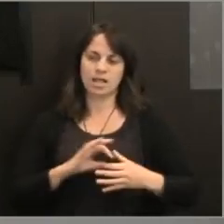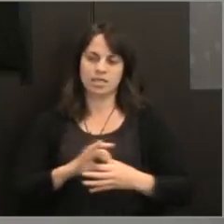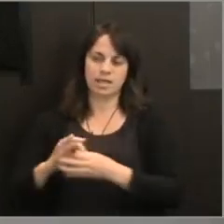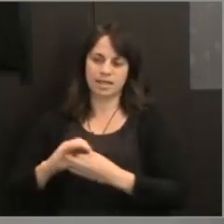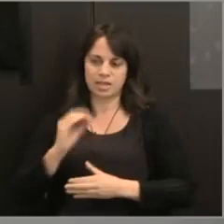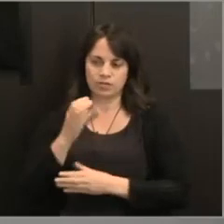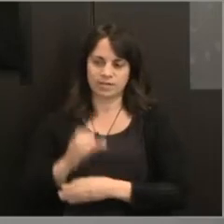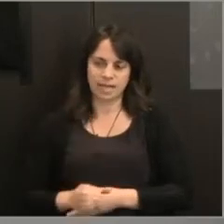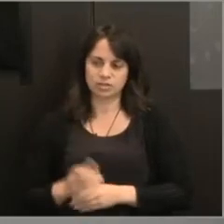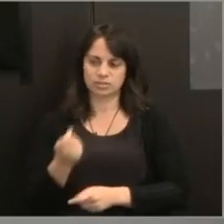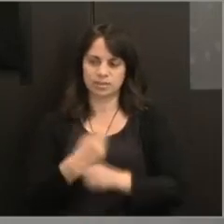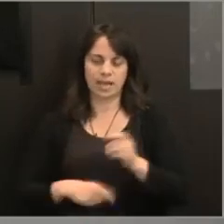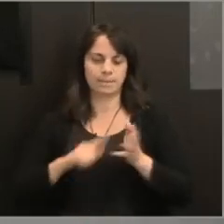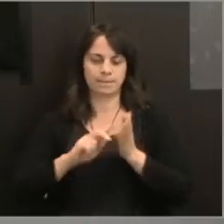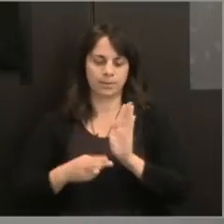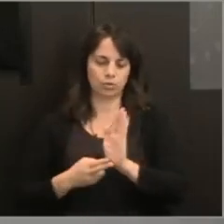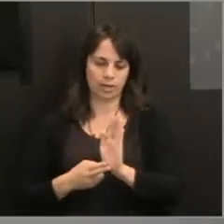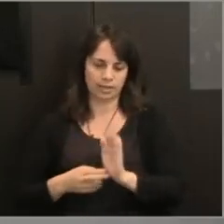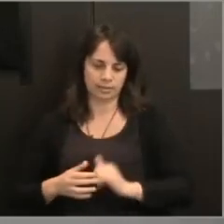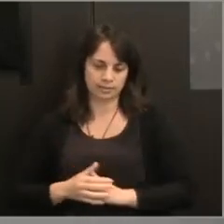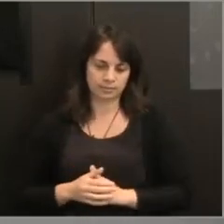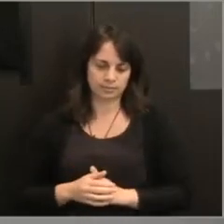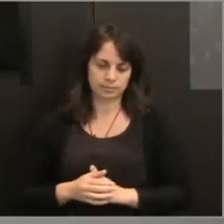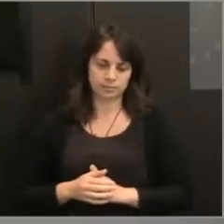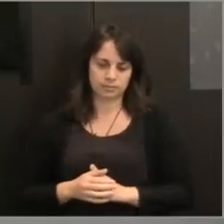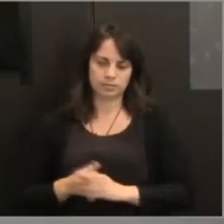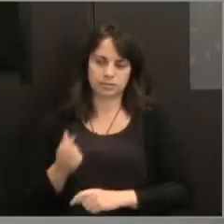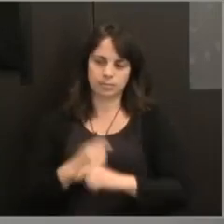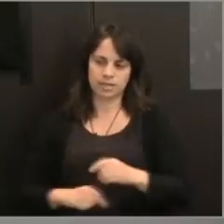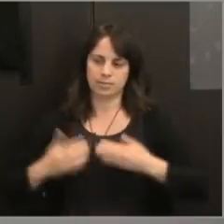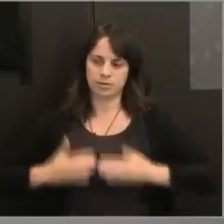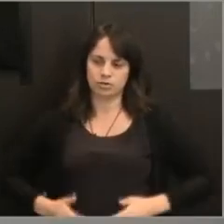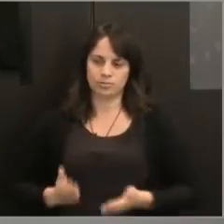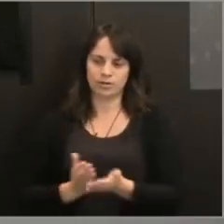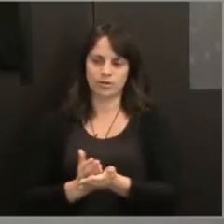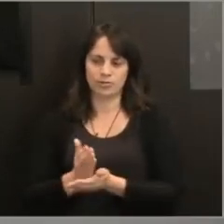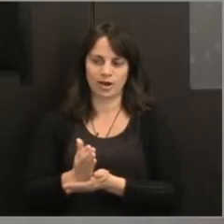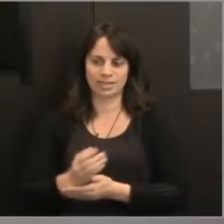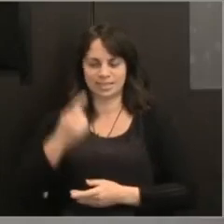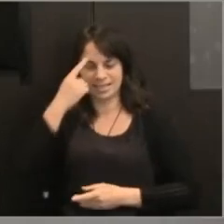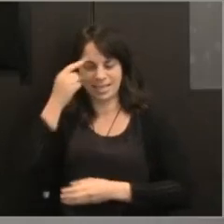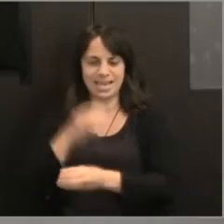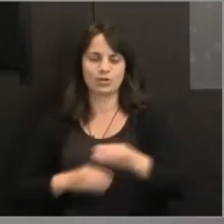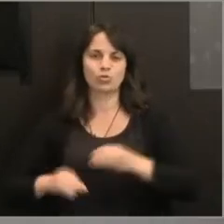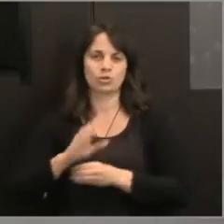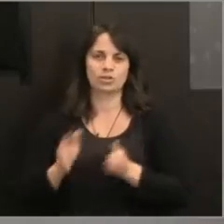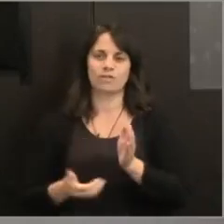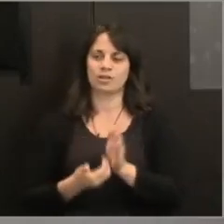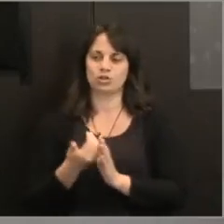de Justice, had become the human rights headquarters of the new United